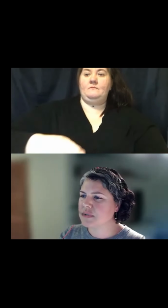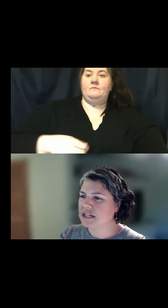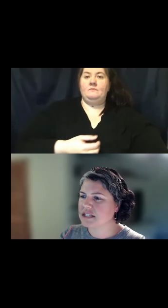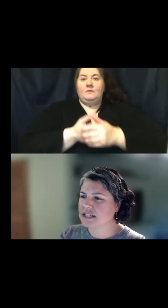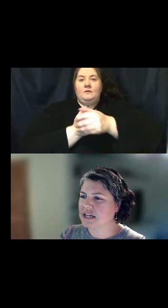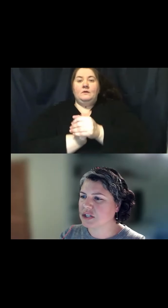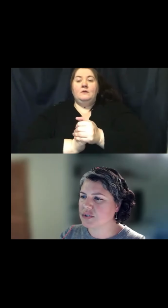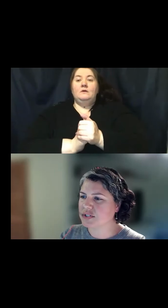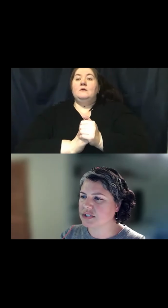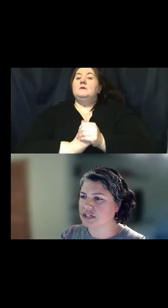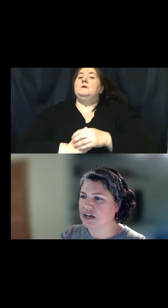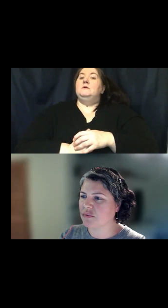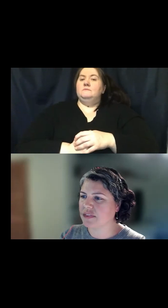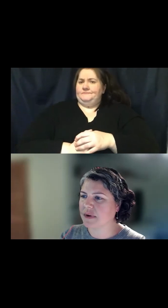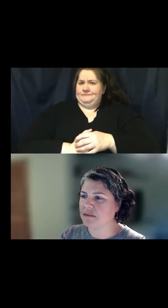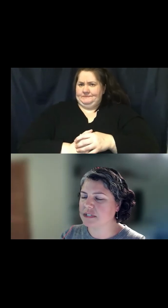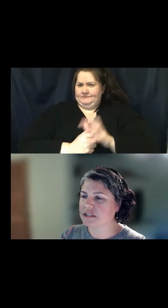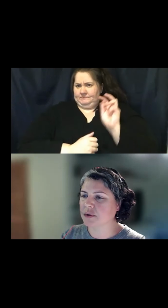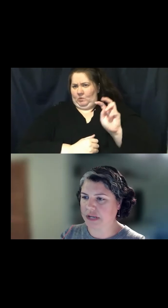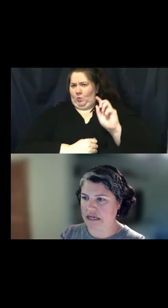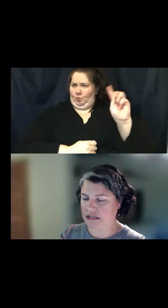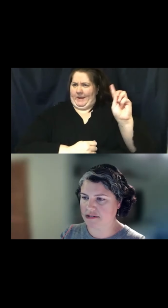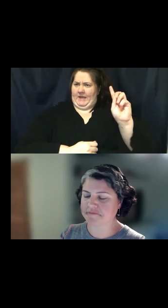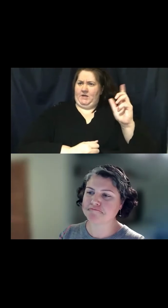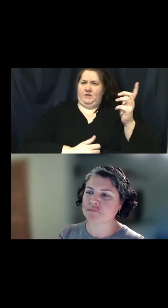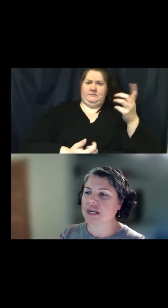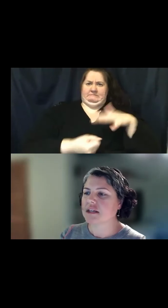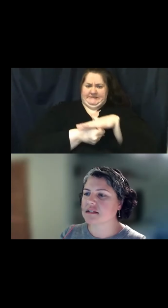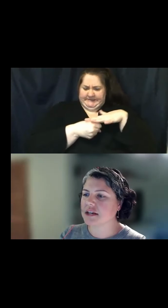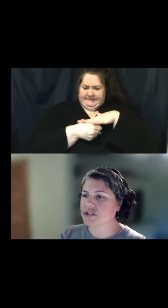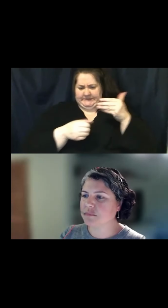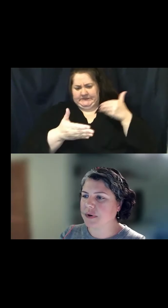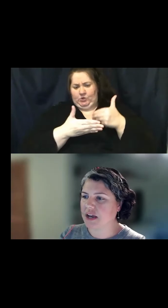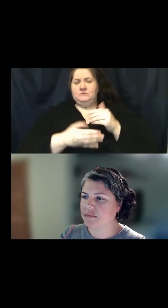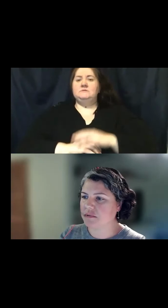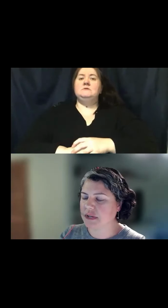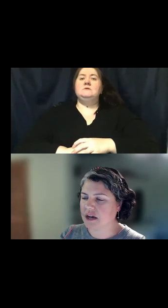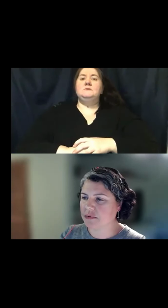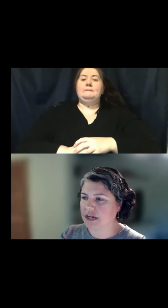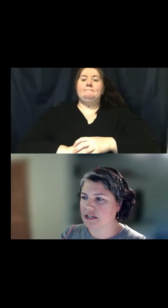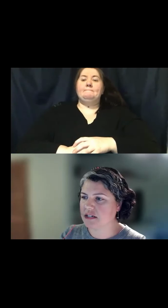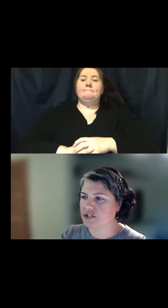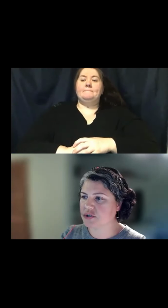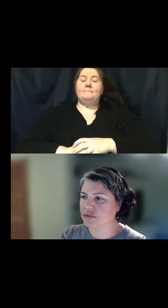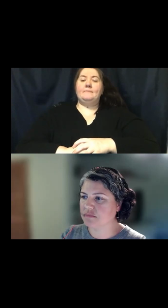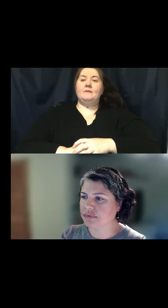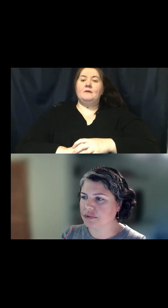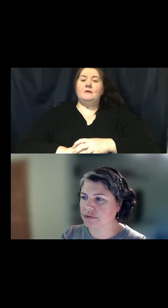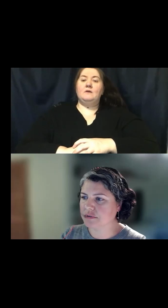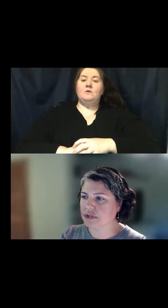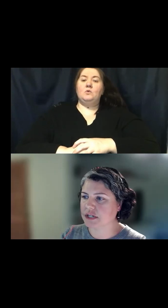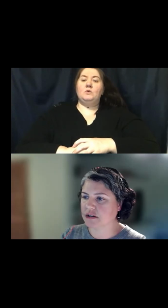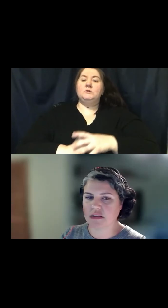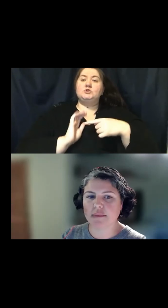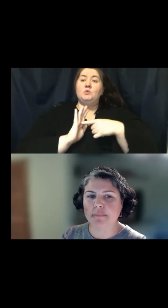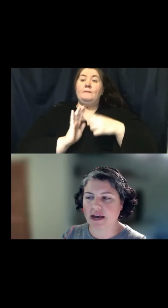So next, let's take a closer look at where the pipe is located. The section of pipe that will be upgraded is shown in